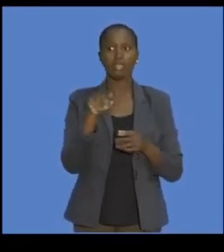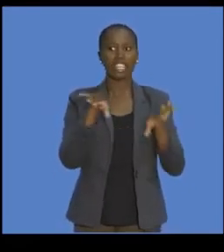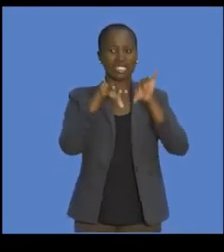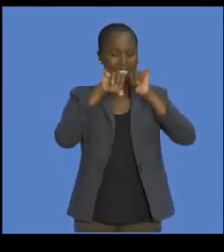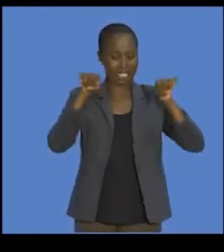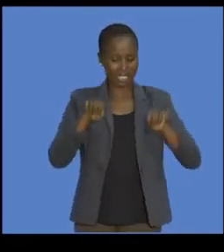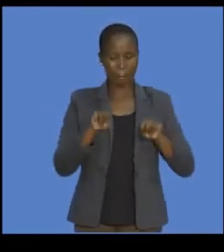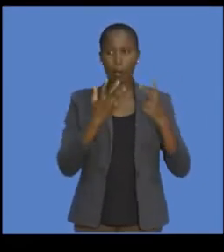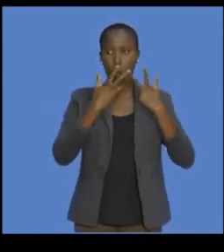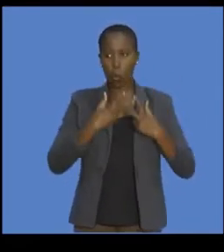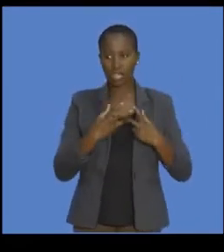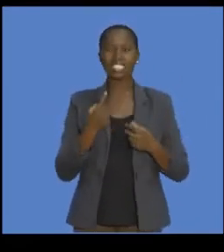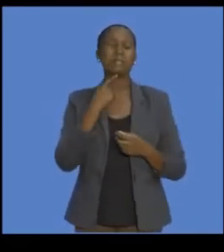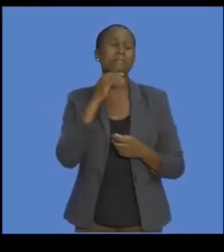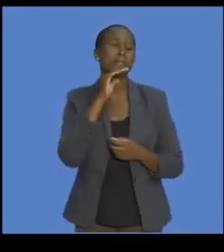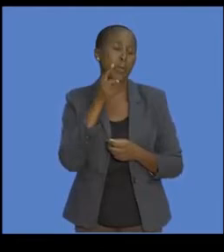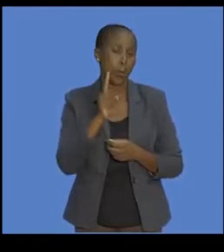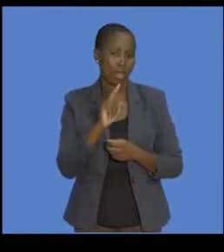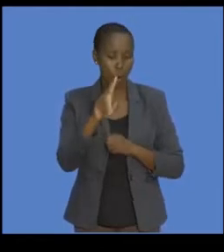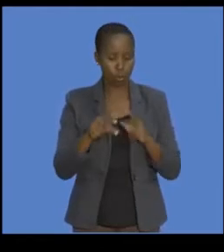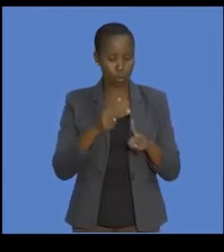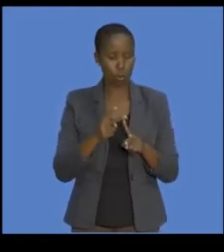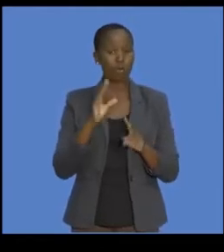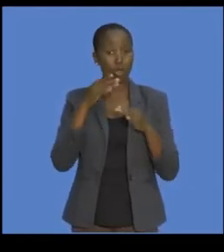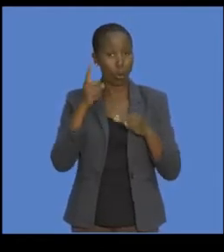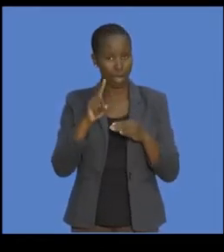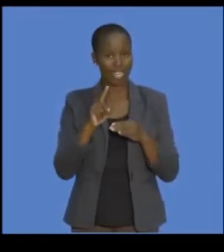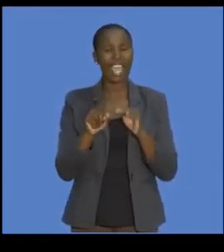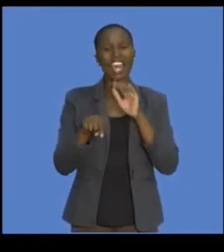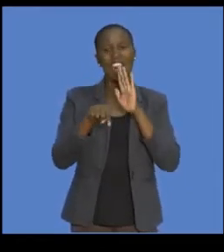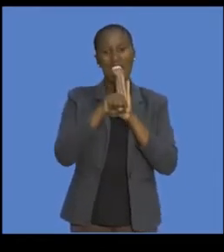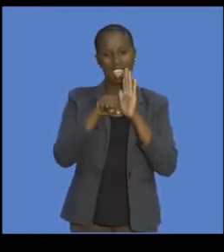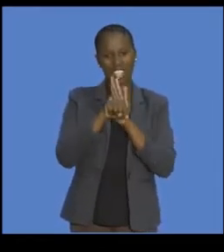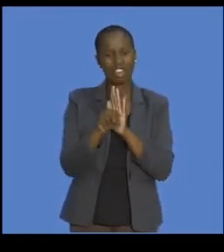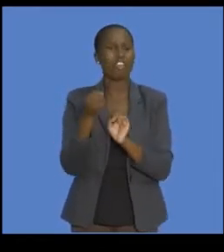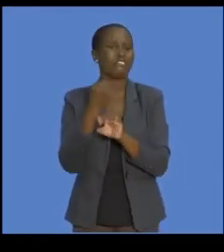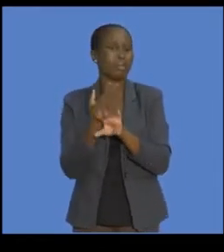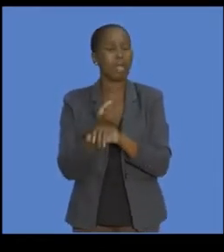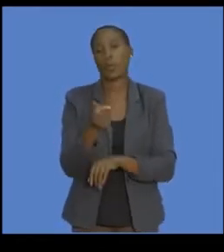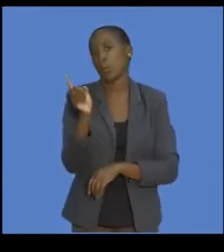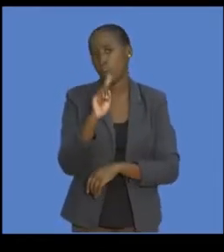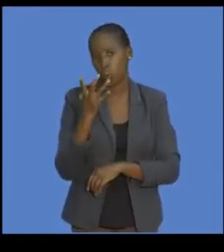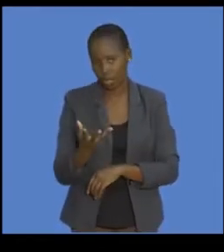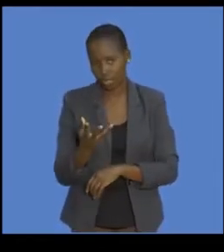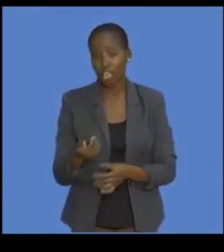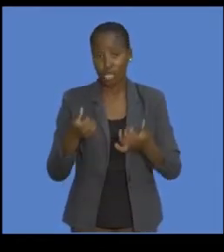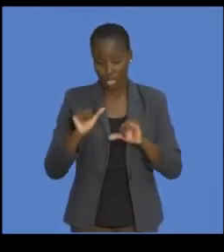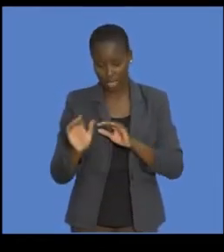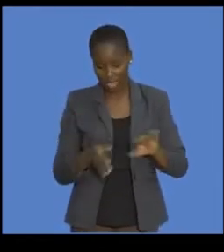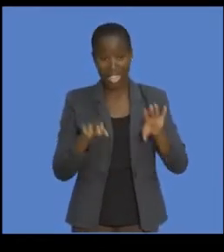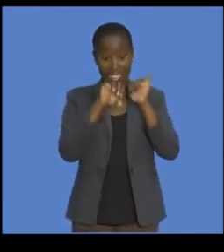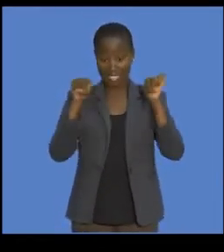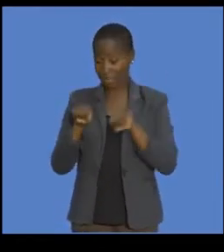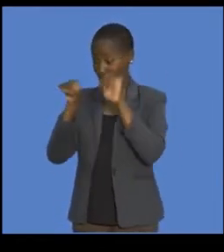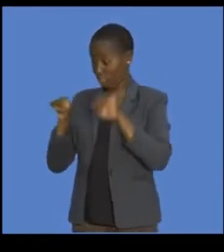concept called negative feedback. And we're going to bring about a comparisons between the two systems. And